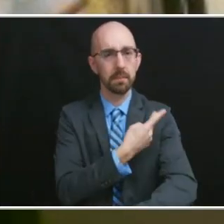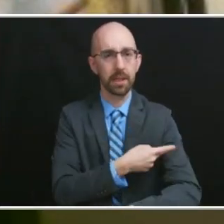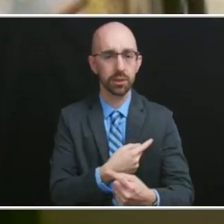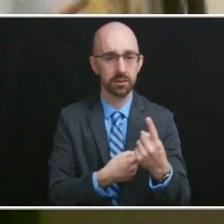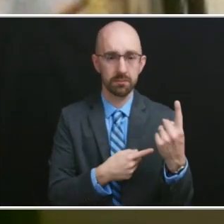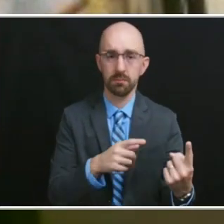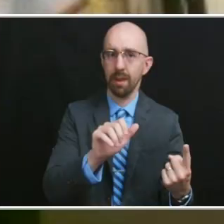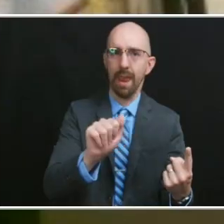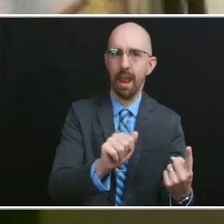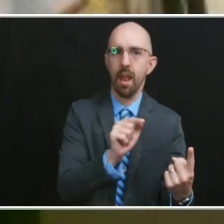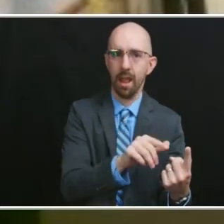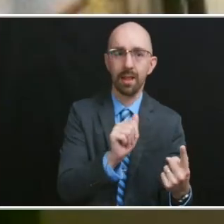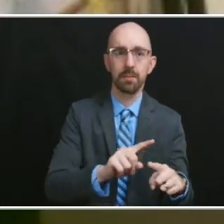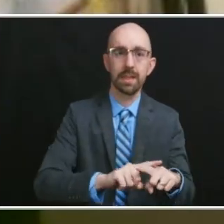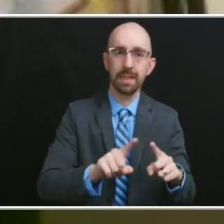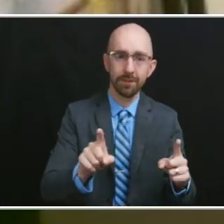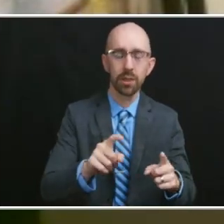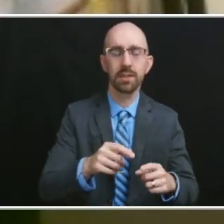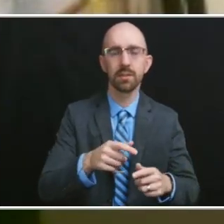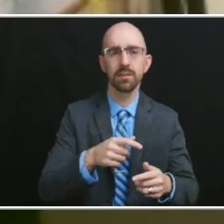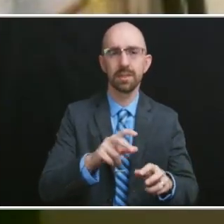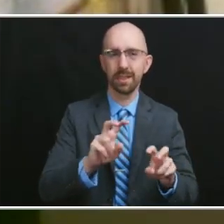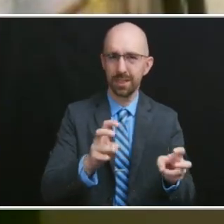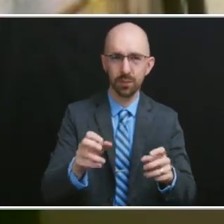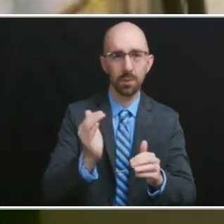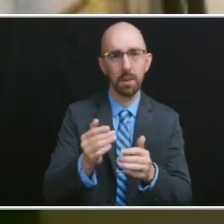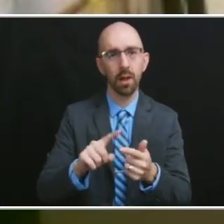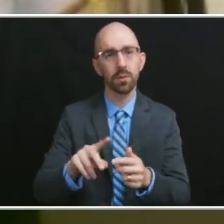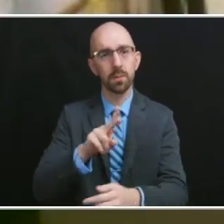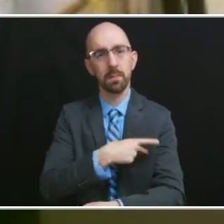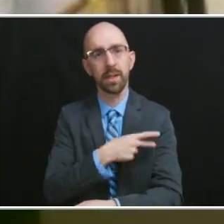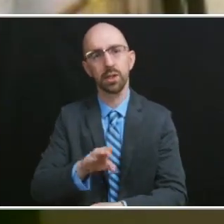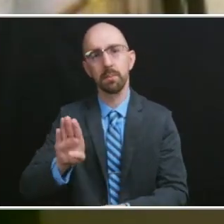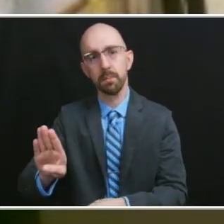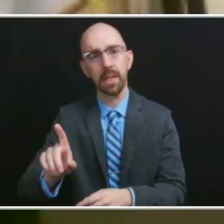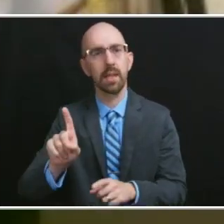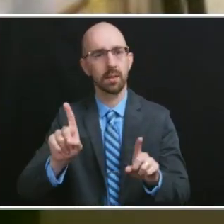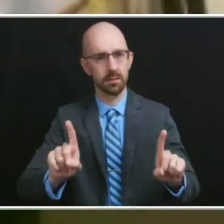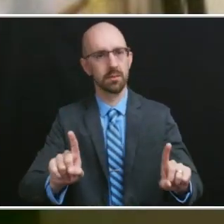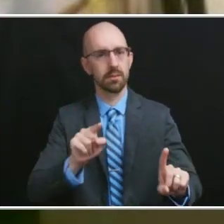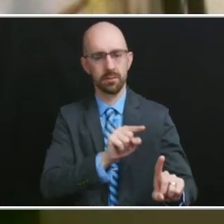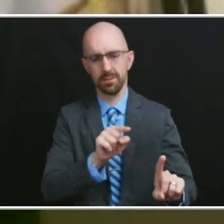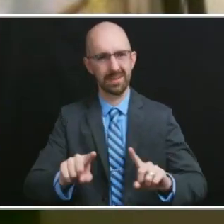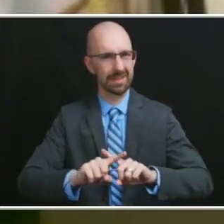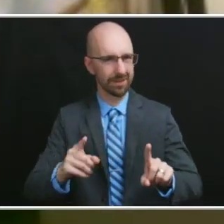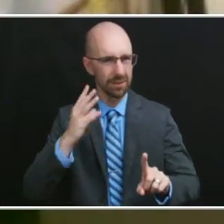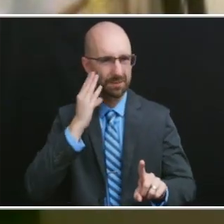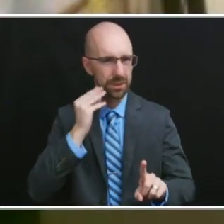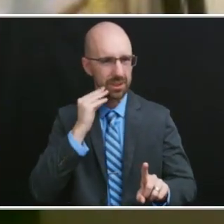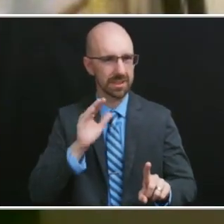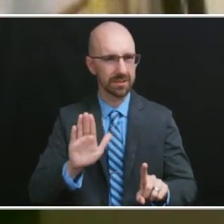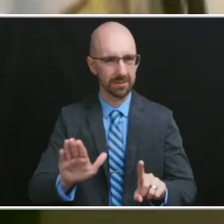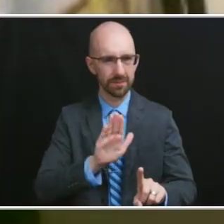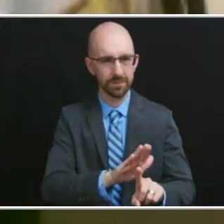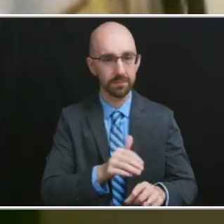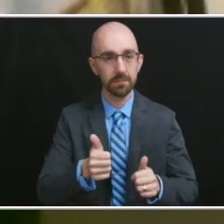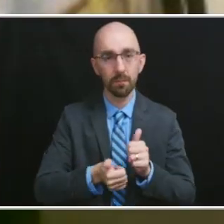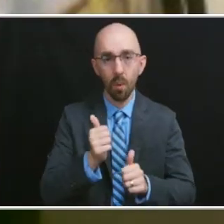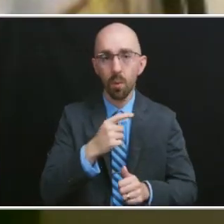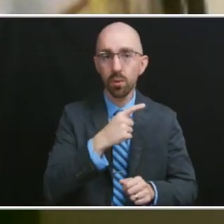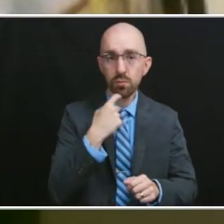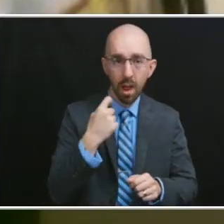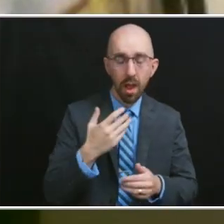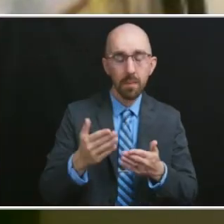very different or deal with different issues compared to patient B. For example, one might have mostly dryness and fatigue. Another patient